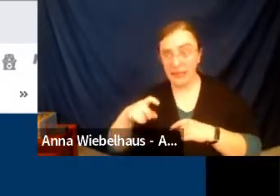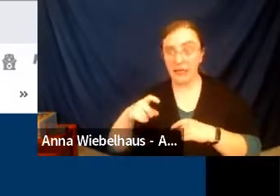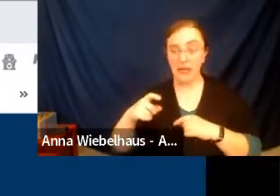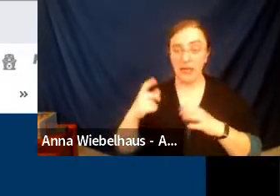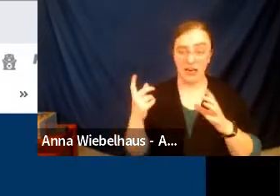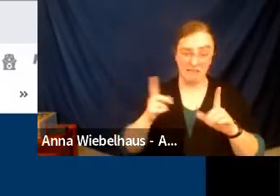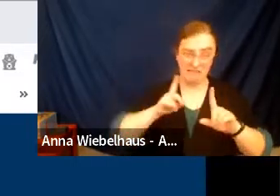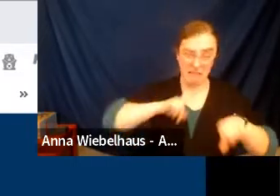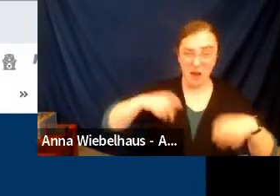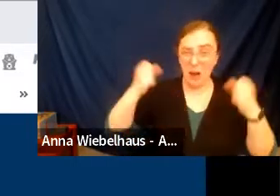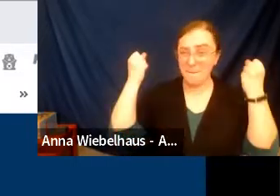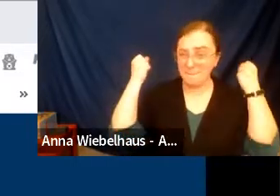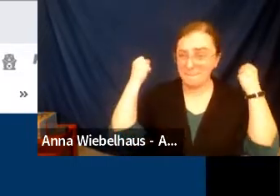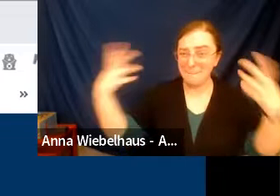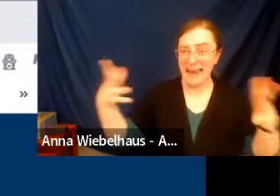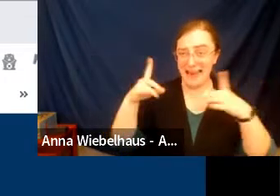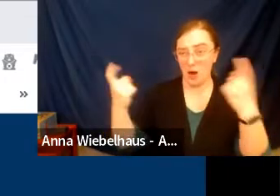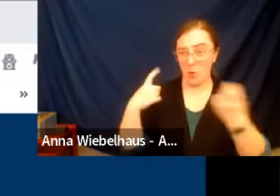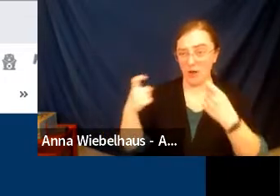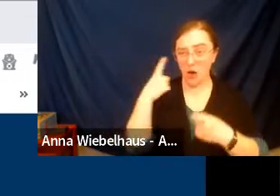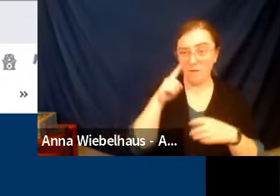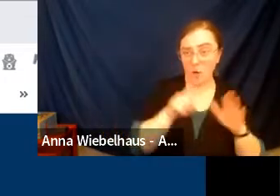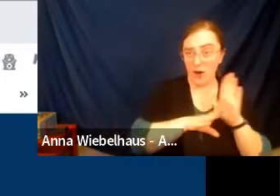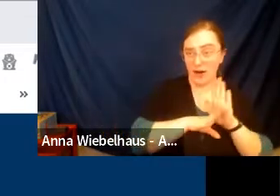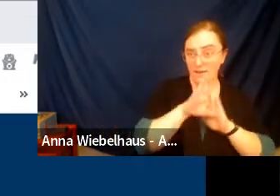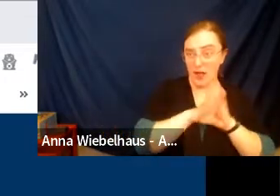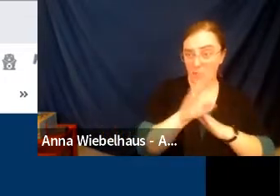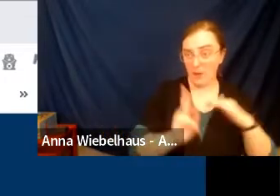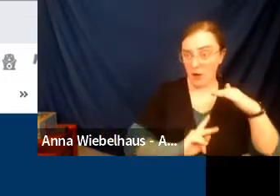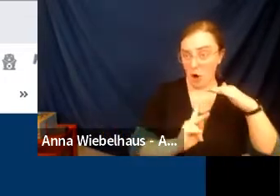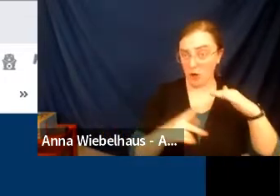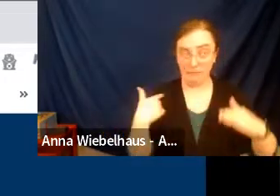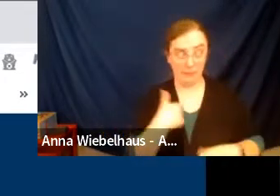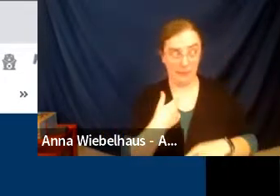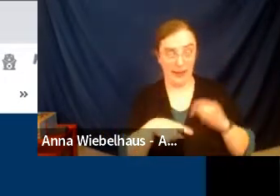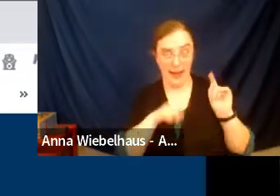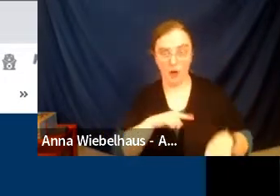about developmental kindergarten that we're not able to answer.